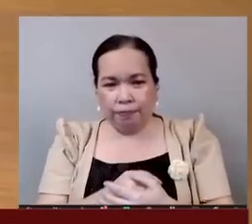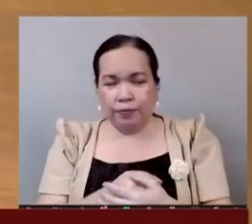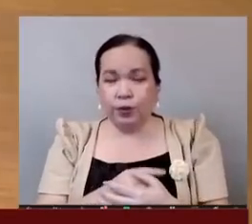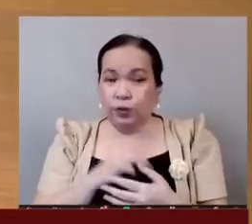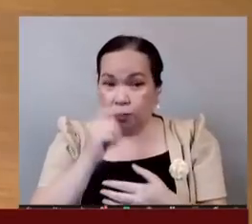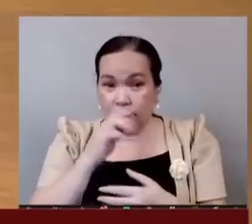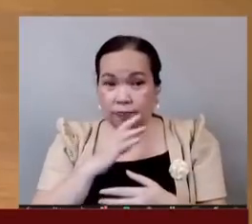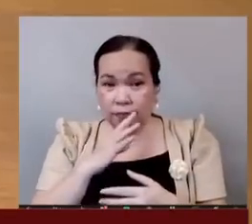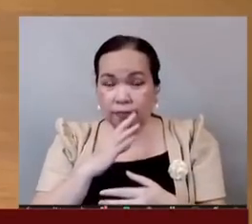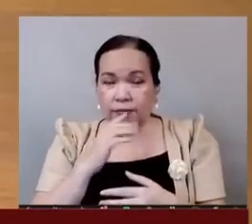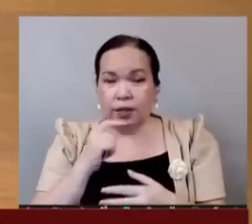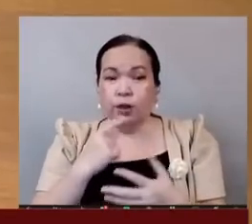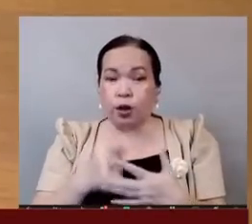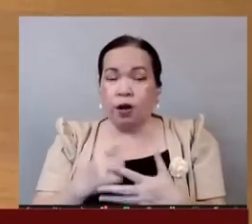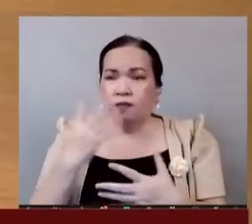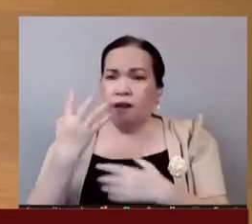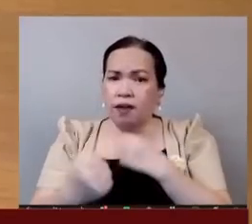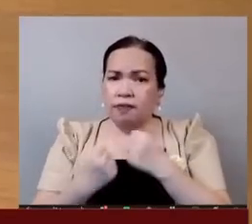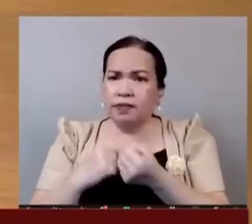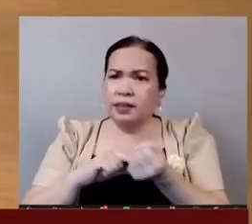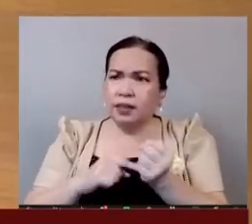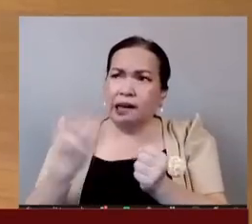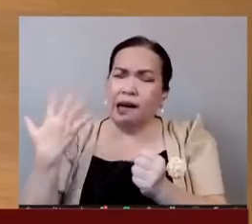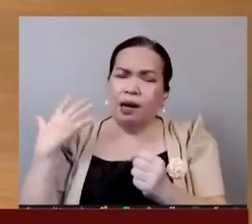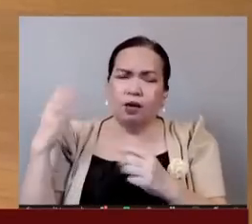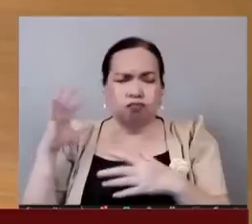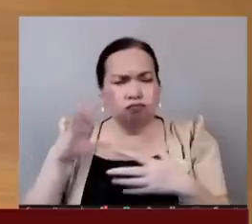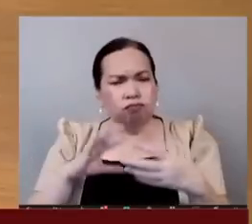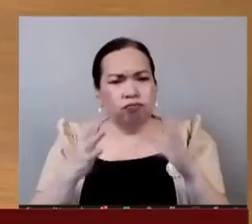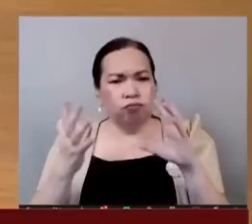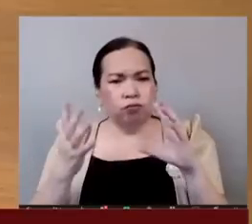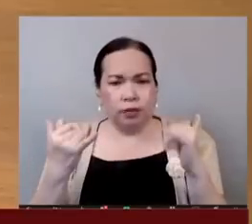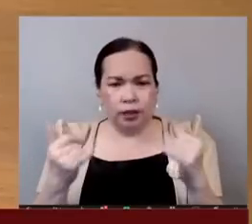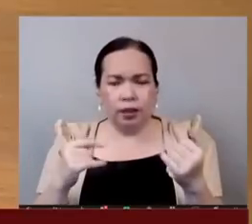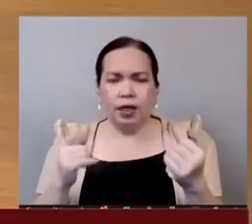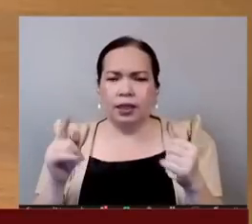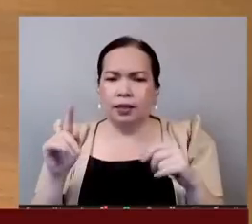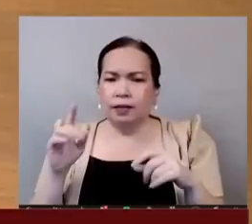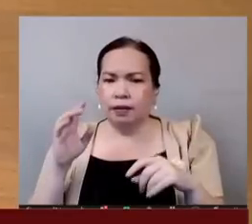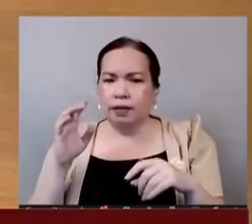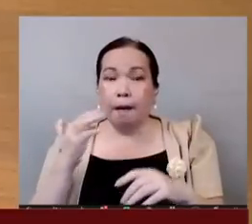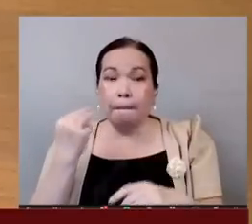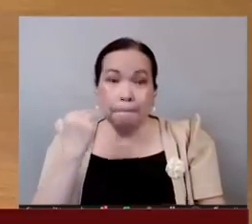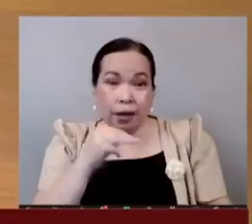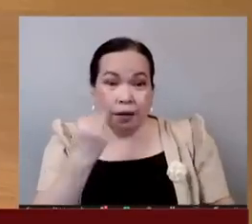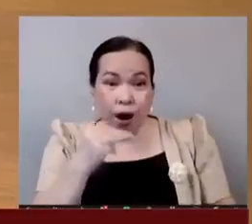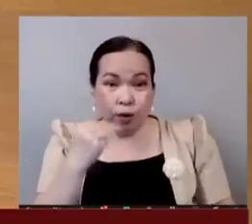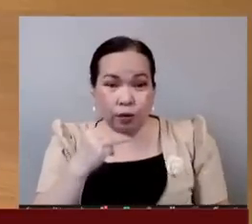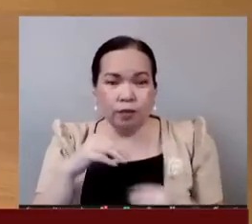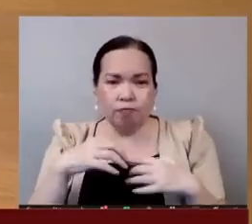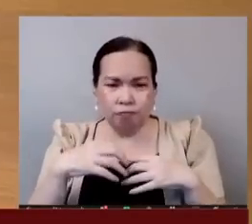mula nung matinding kaguluhan, babango na ang Marawi City.